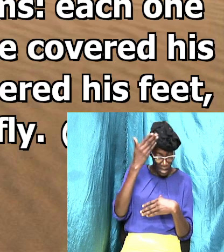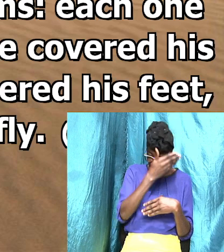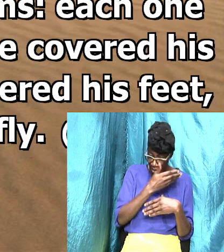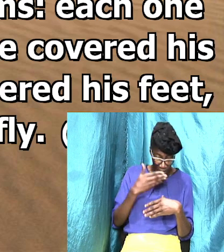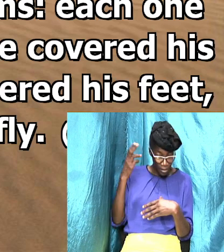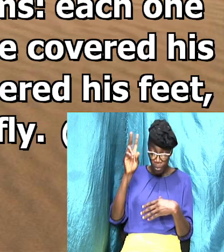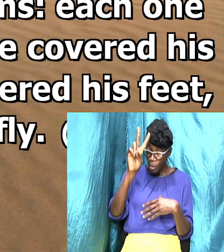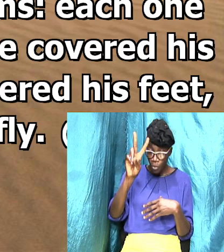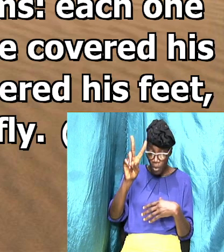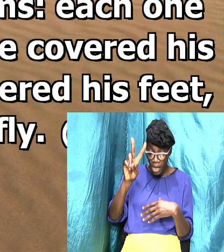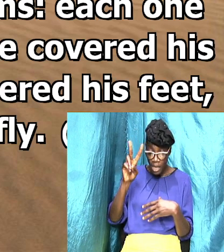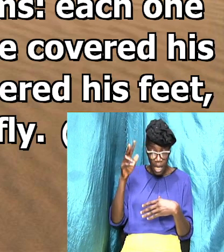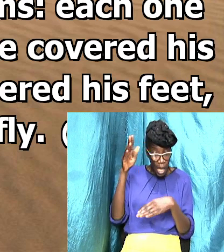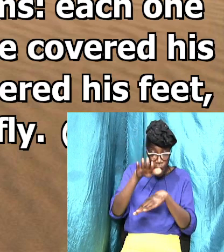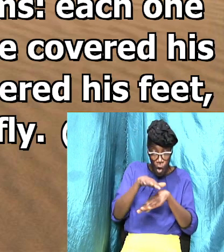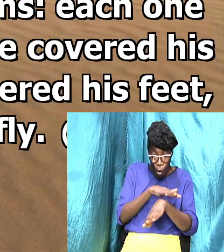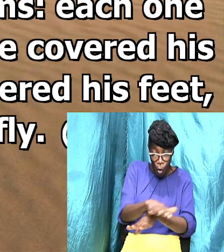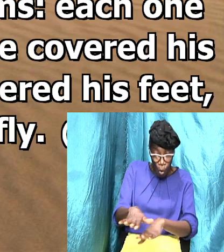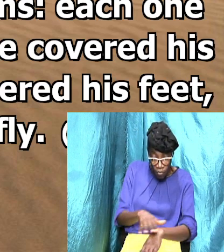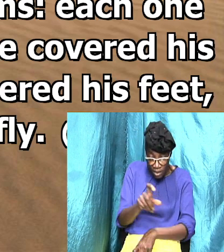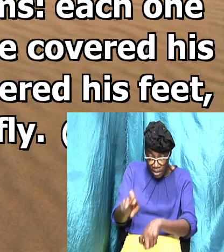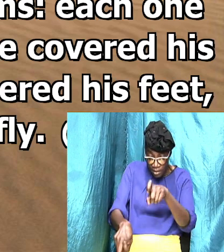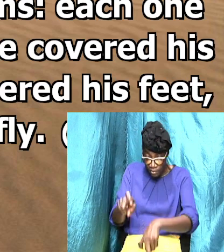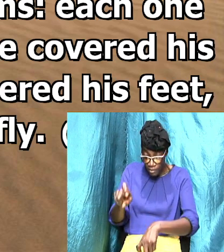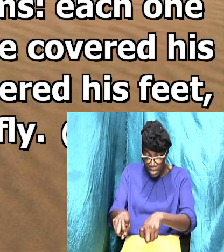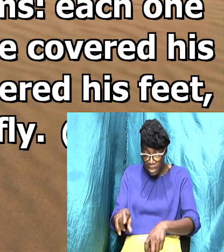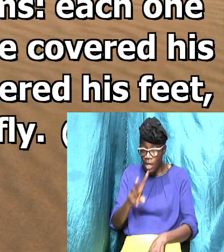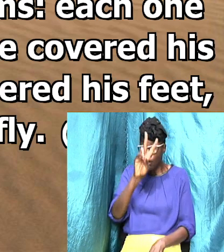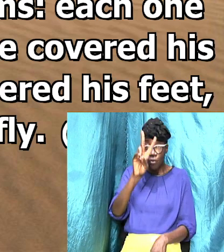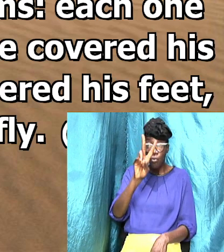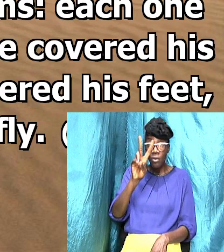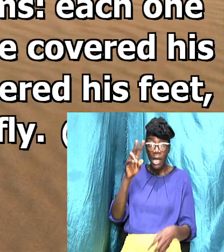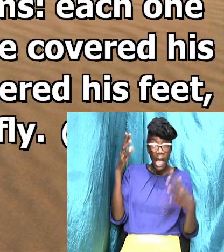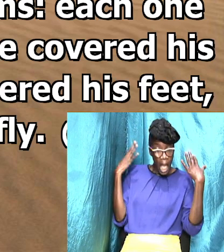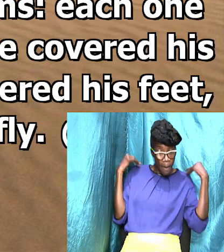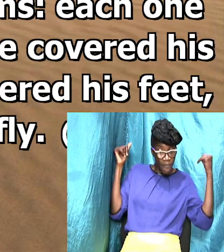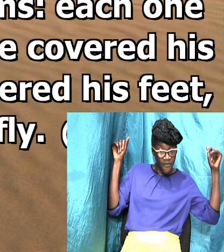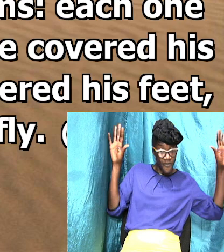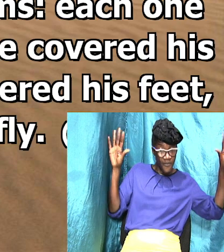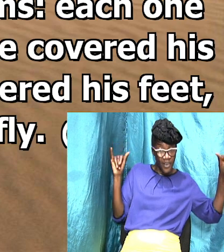he covered his feet. And with 20 he did fly.